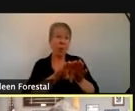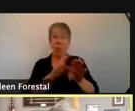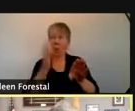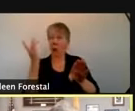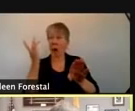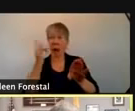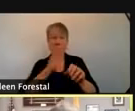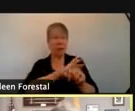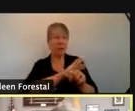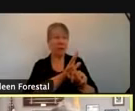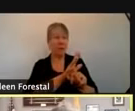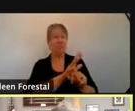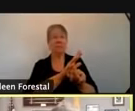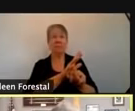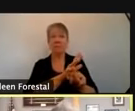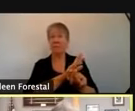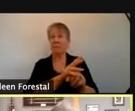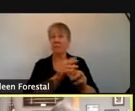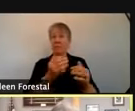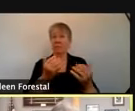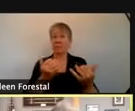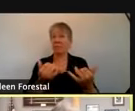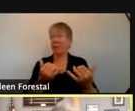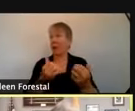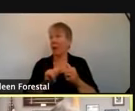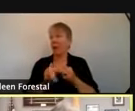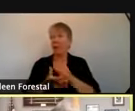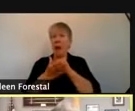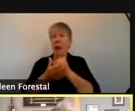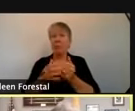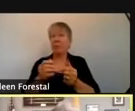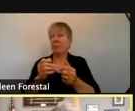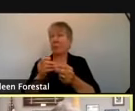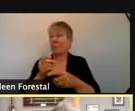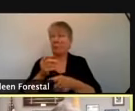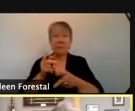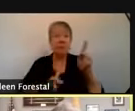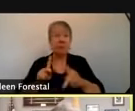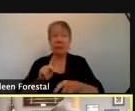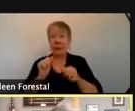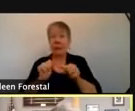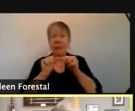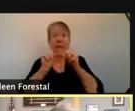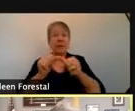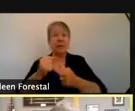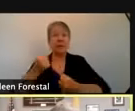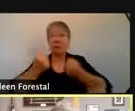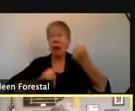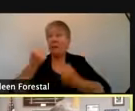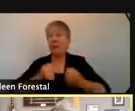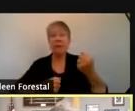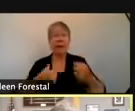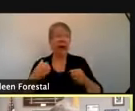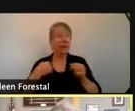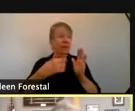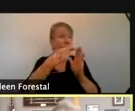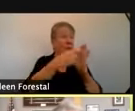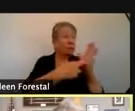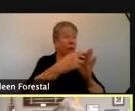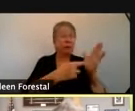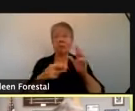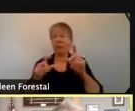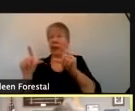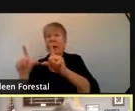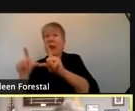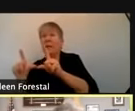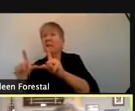road. Our first priority, move transactions out of the agencies, especially document renewals.